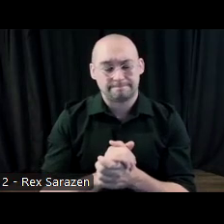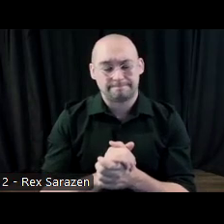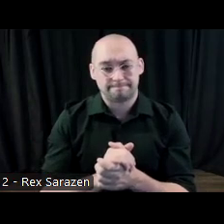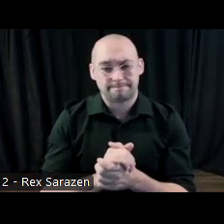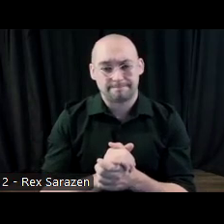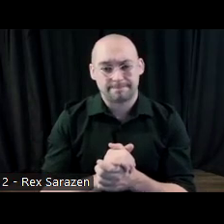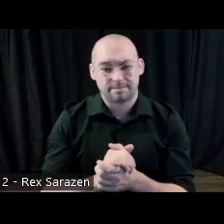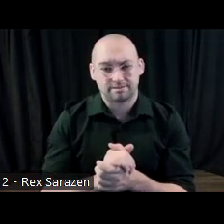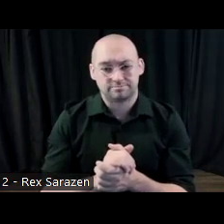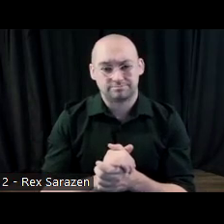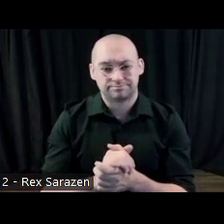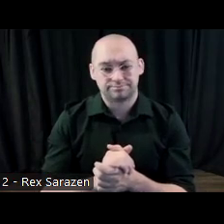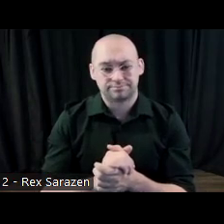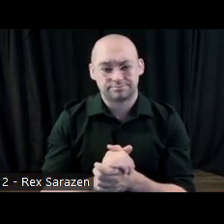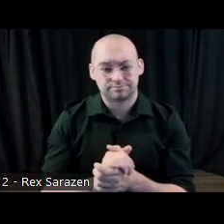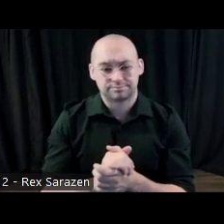There we go.